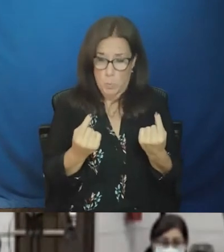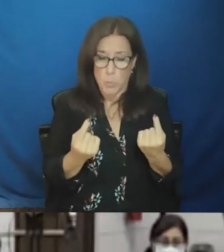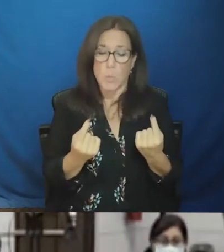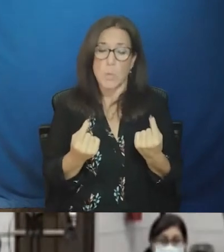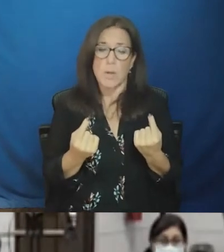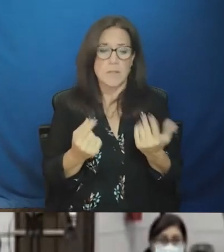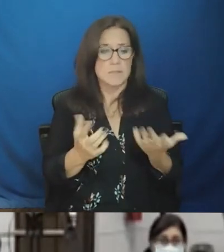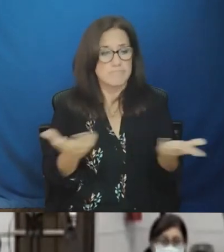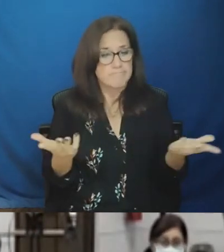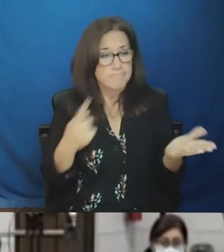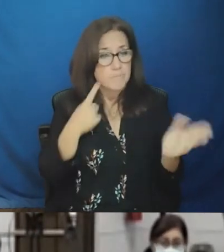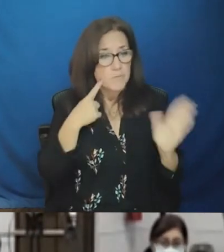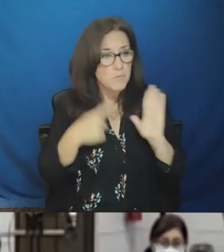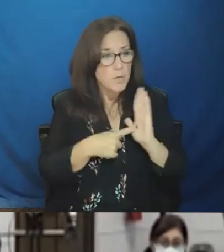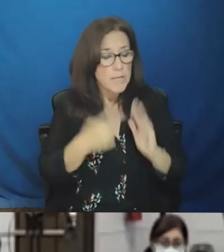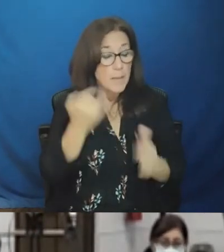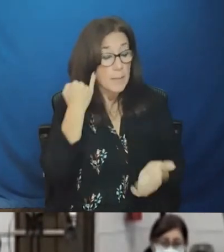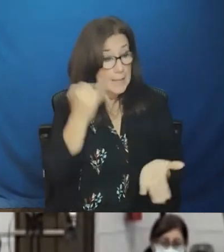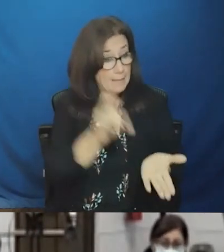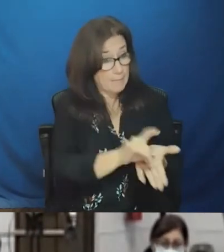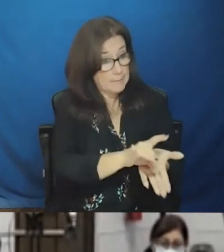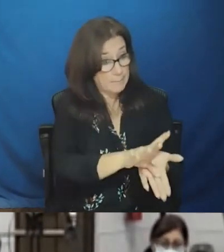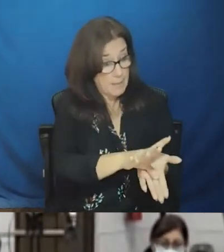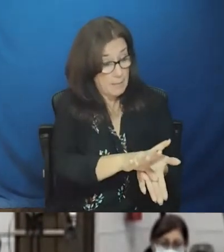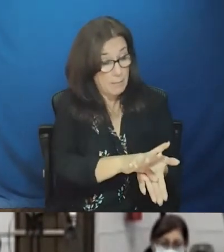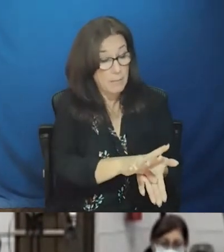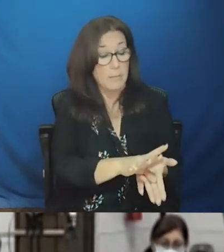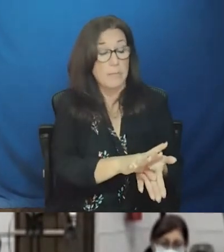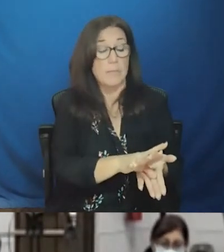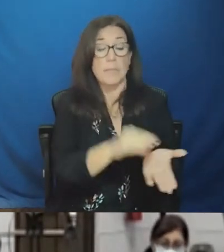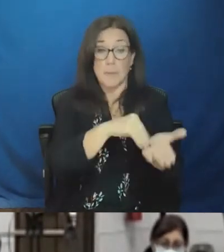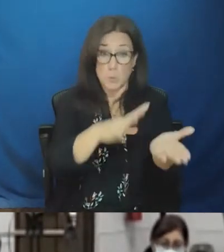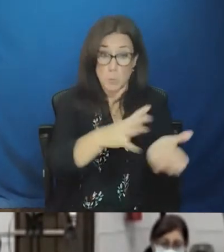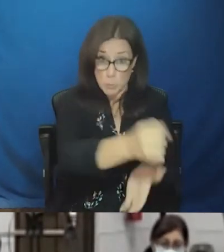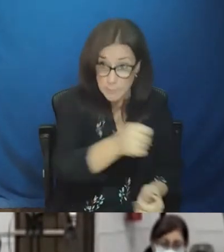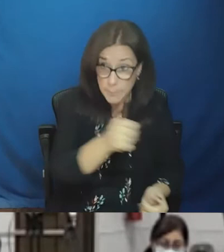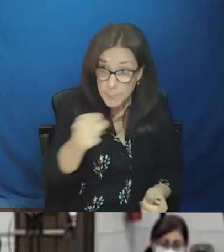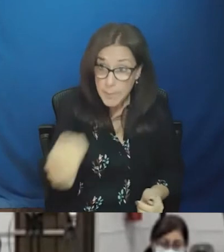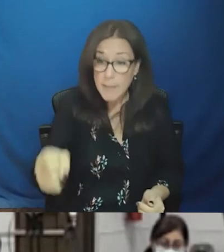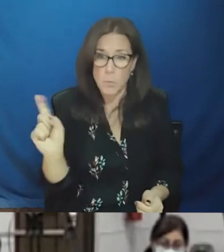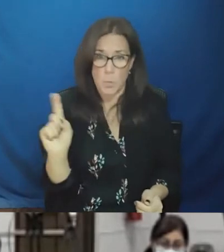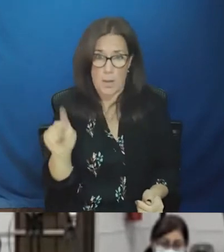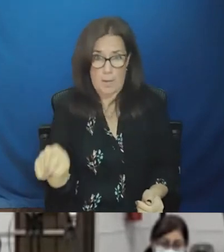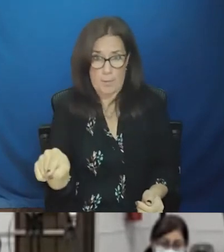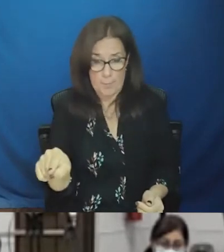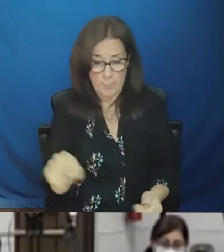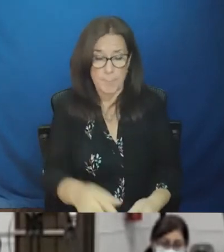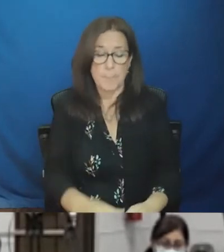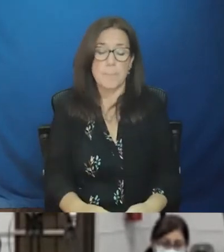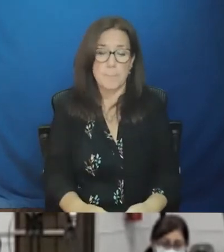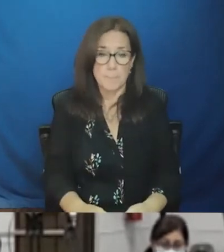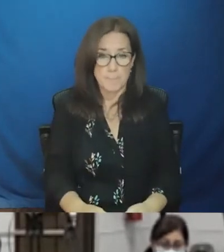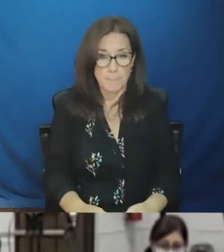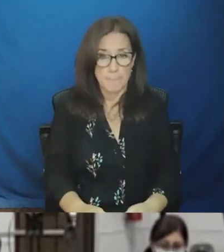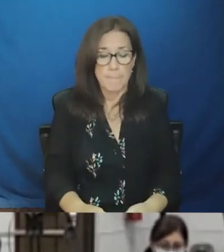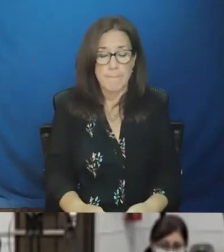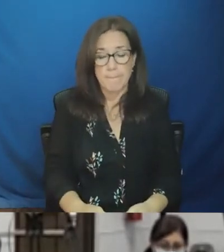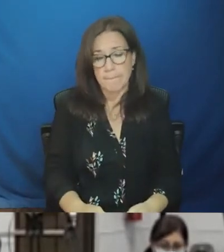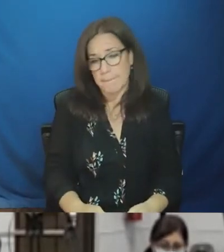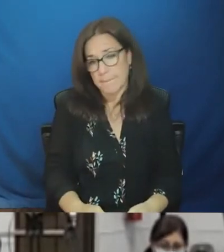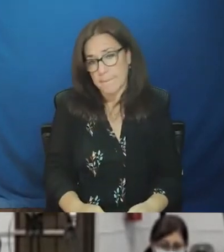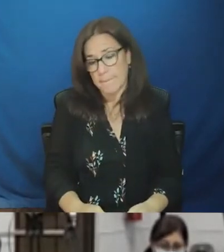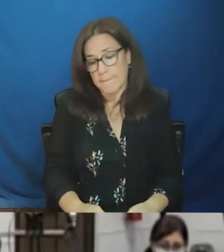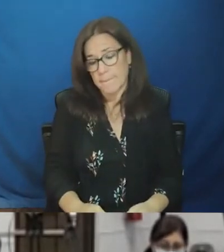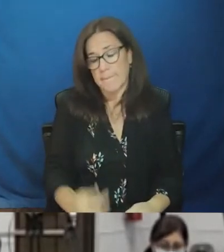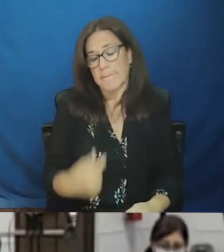students placed when they are expelled. And I was also asked to